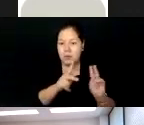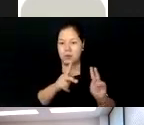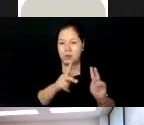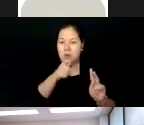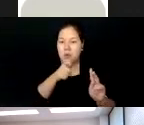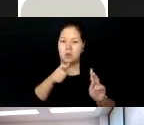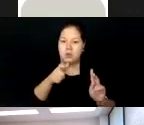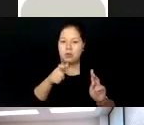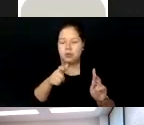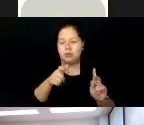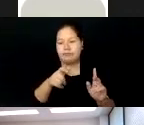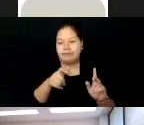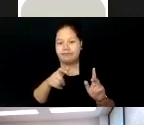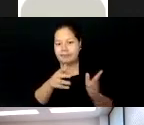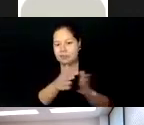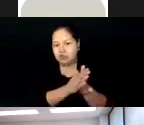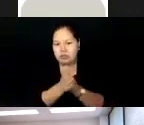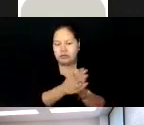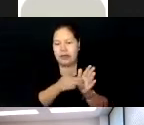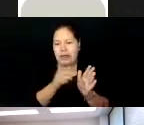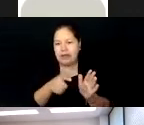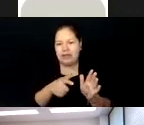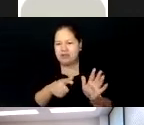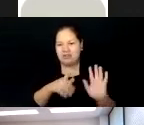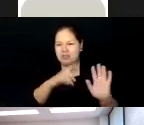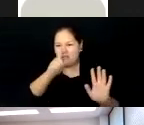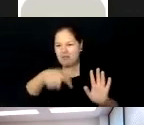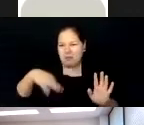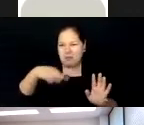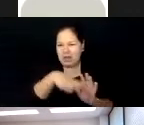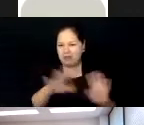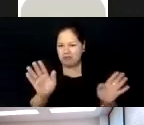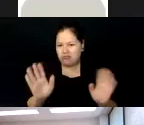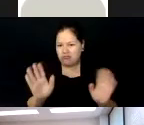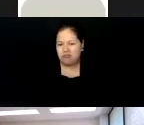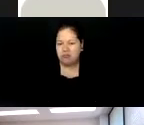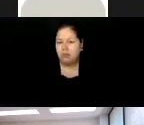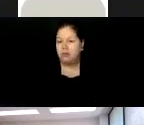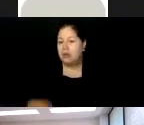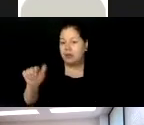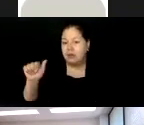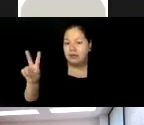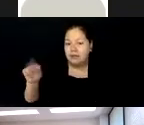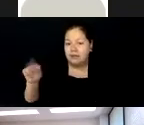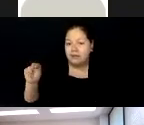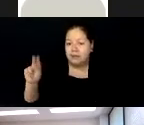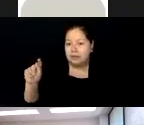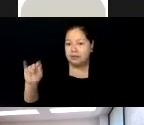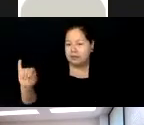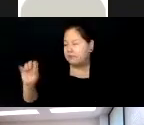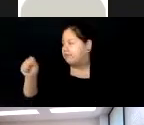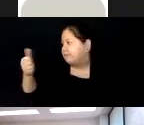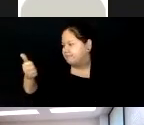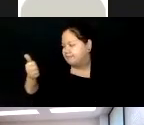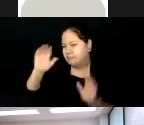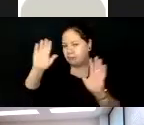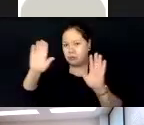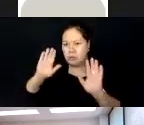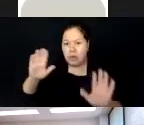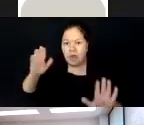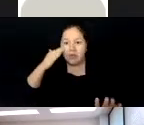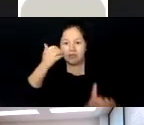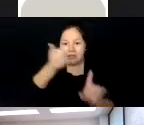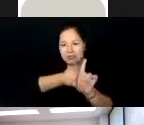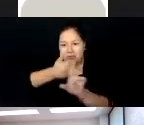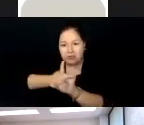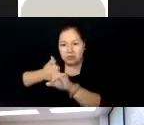to, register with cost or anything like that. Oh, that's really good to hear. I know that each health